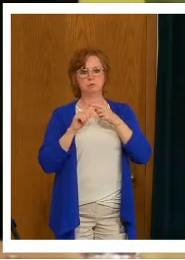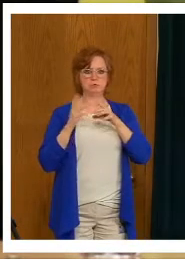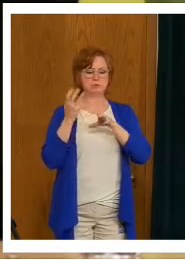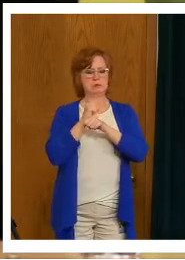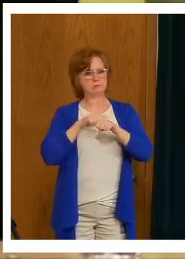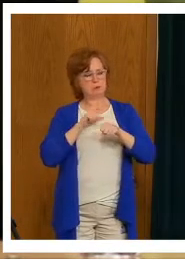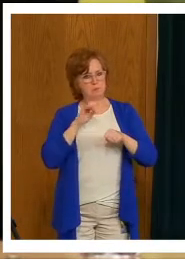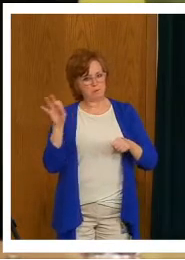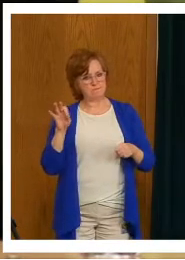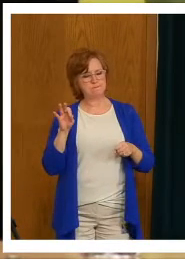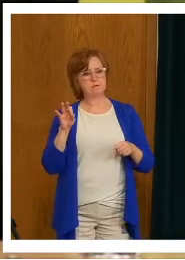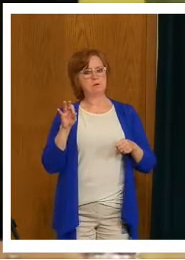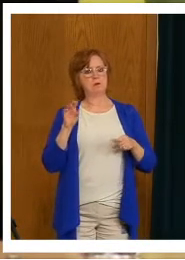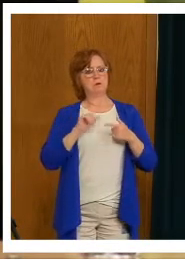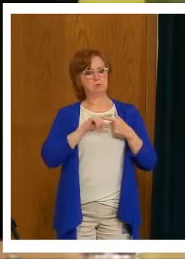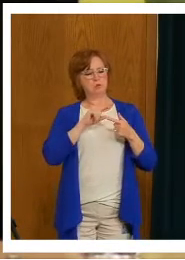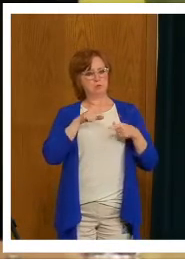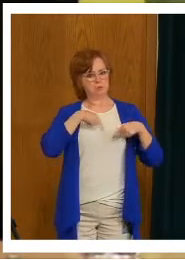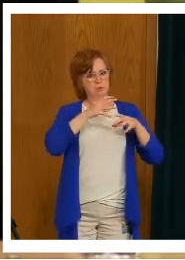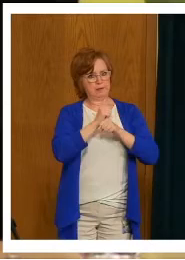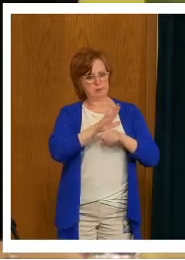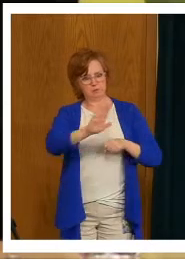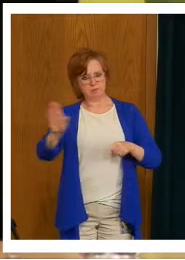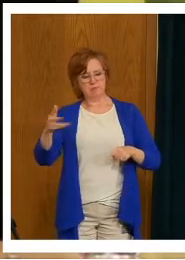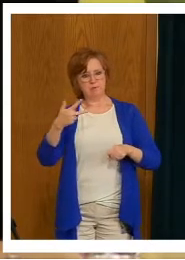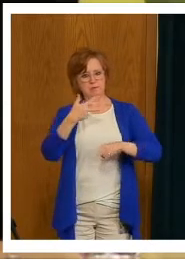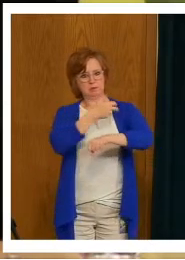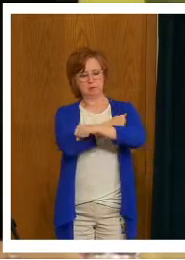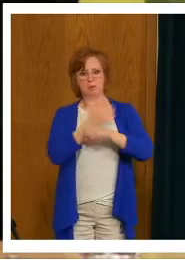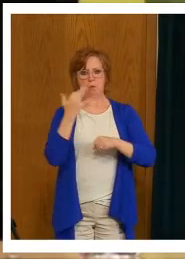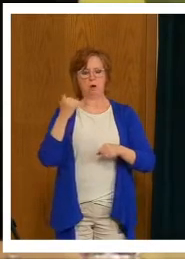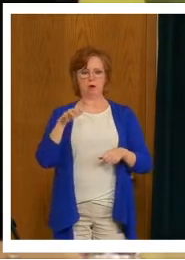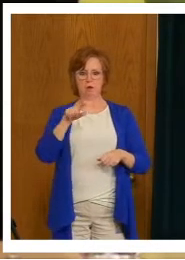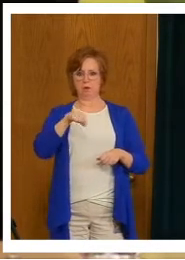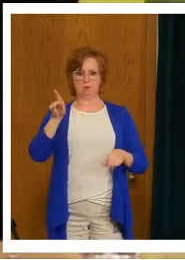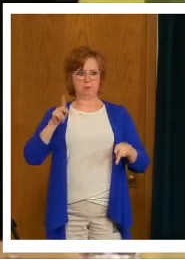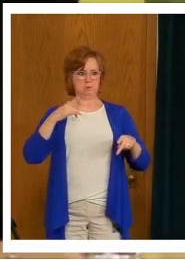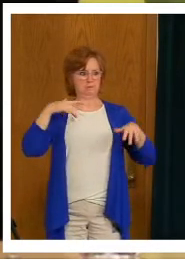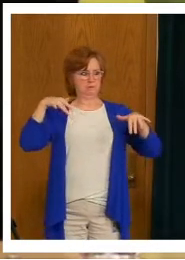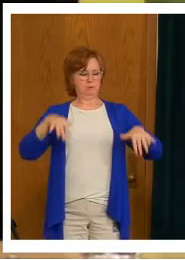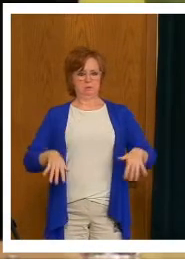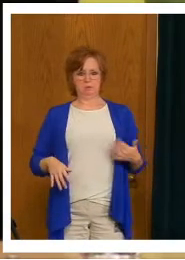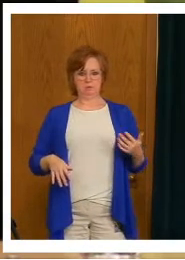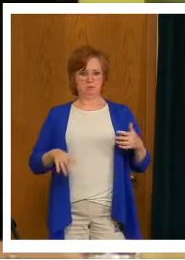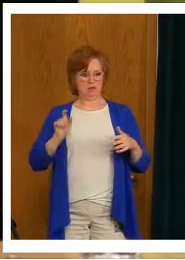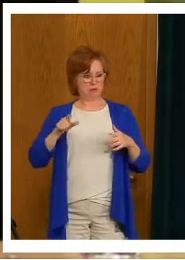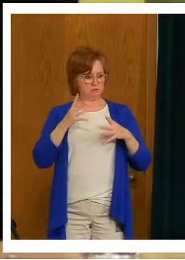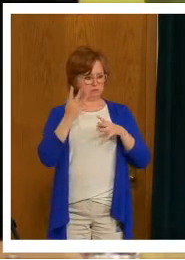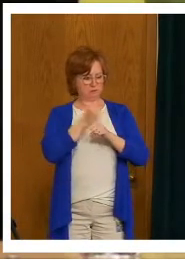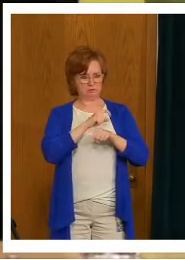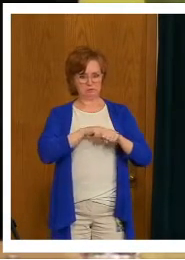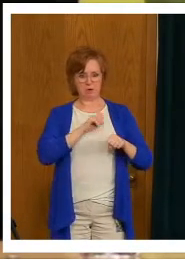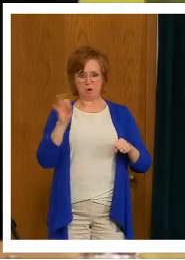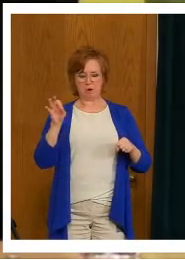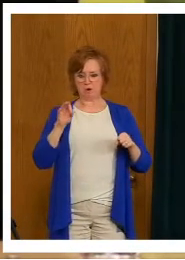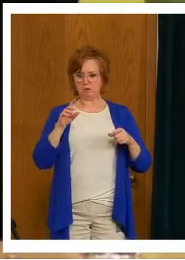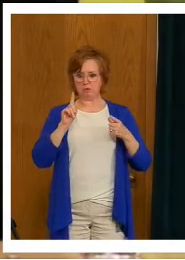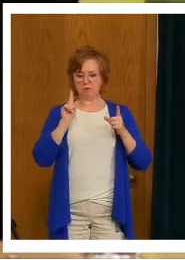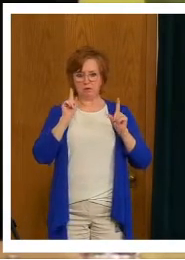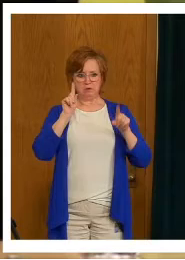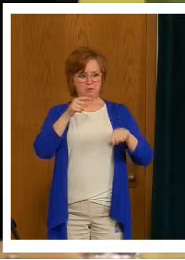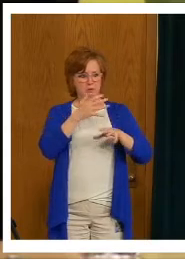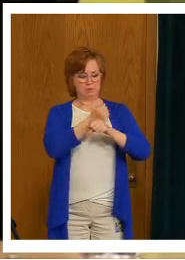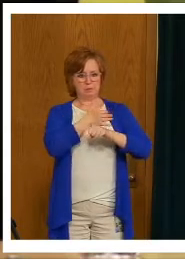in those frontline industries, so that there was one less barrier, meaning 3 hours pay, the time to go get